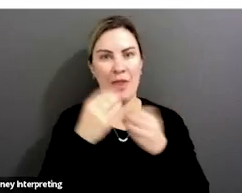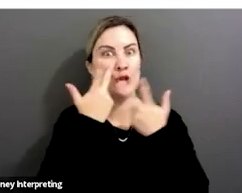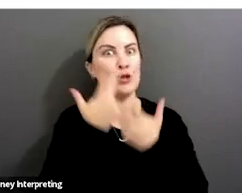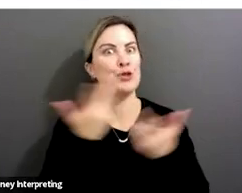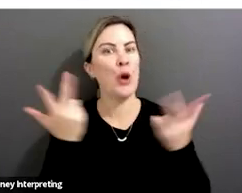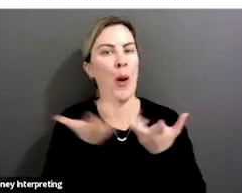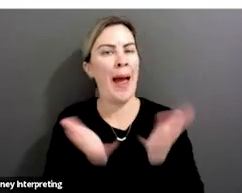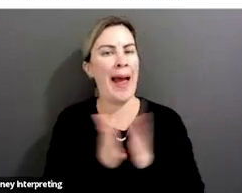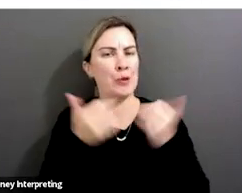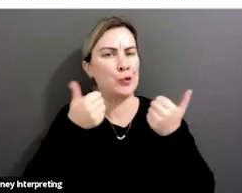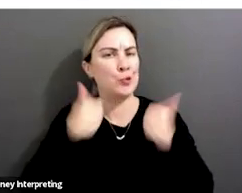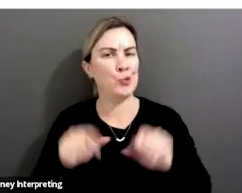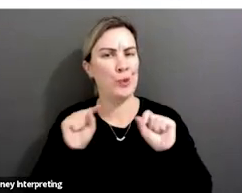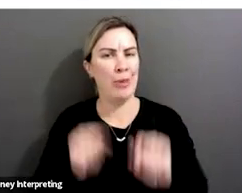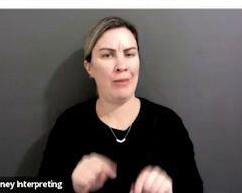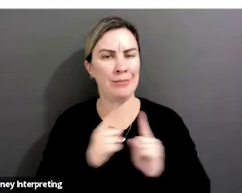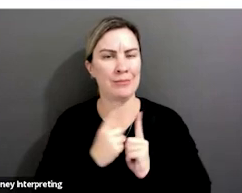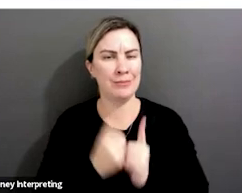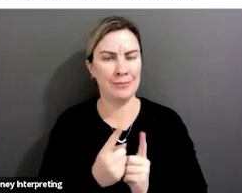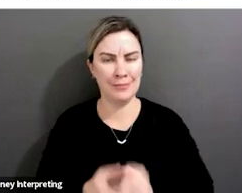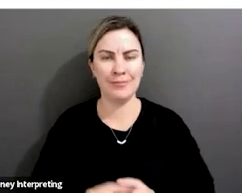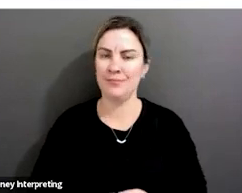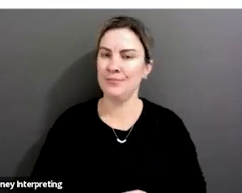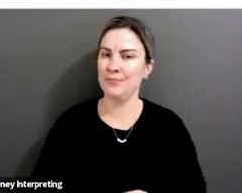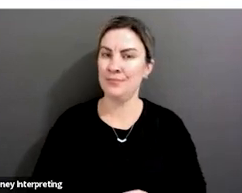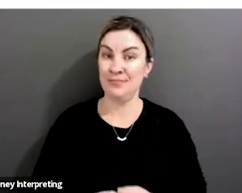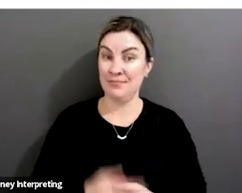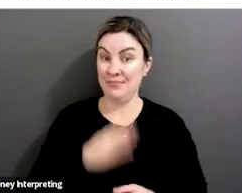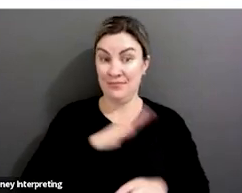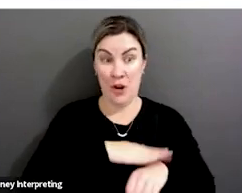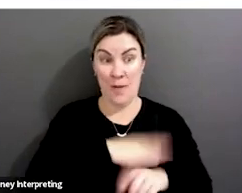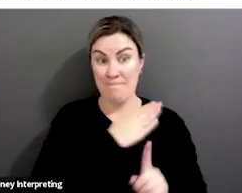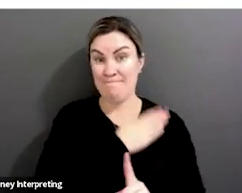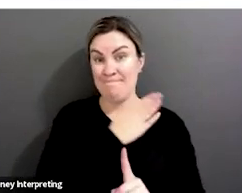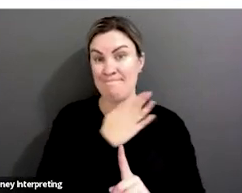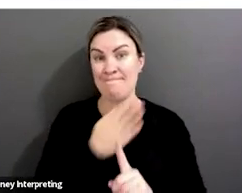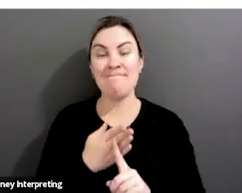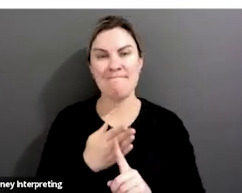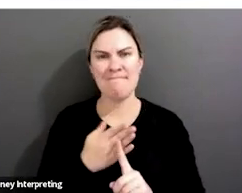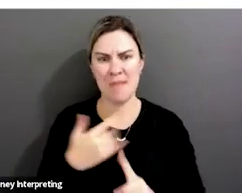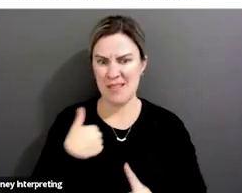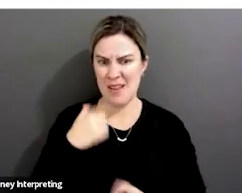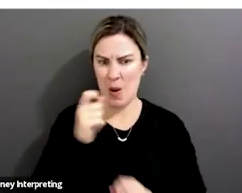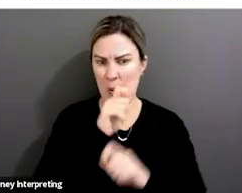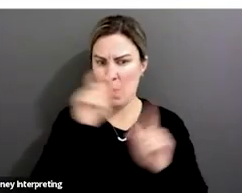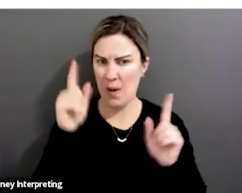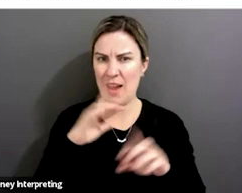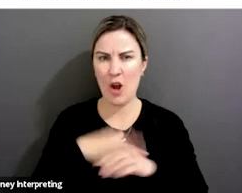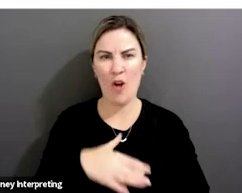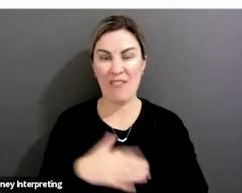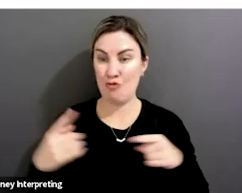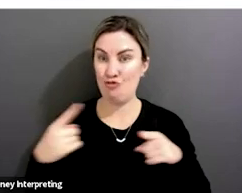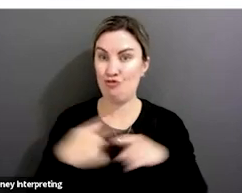Now, as we've traversed along this timeline, we've been really aware that as a cross-sector collaborative act,